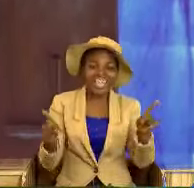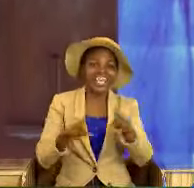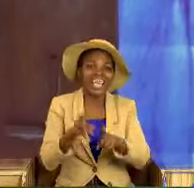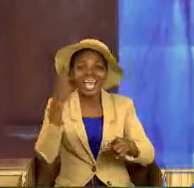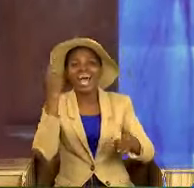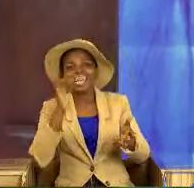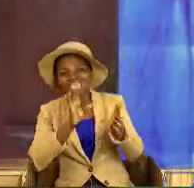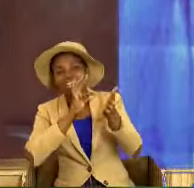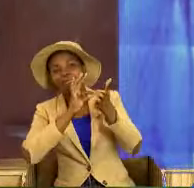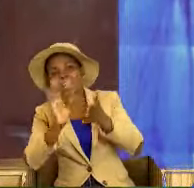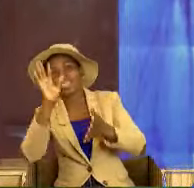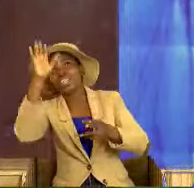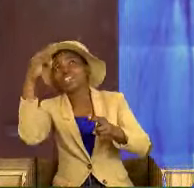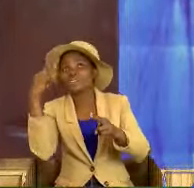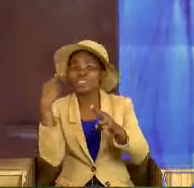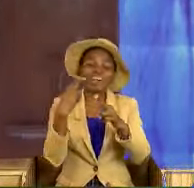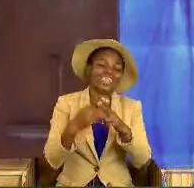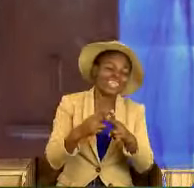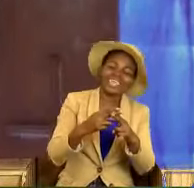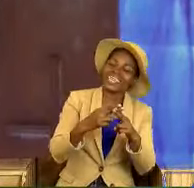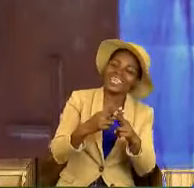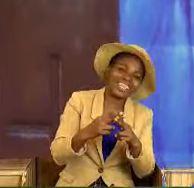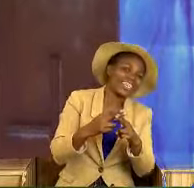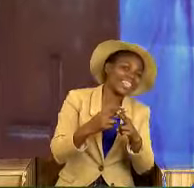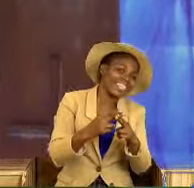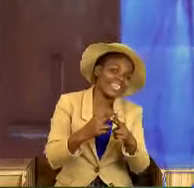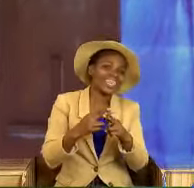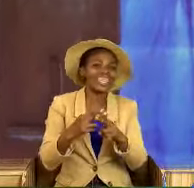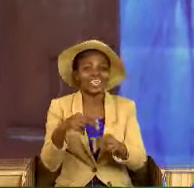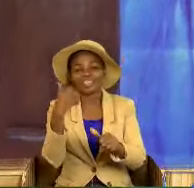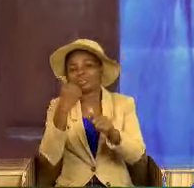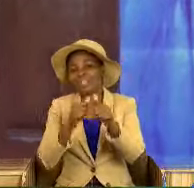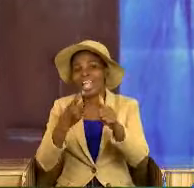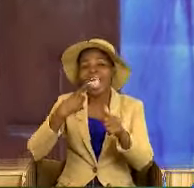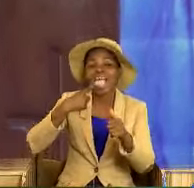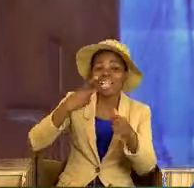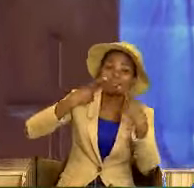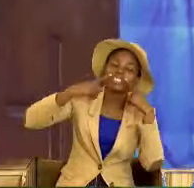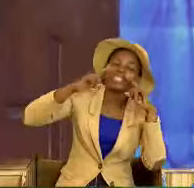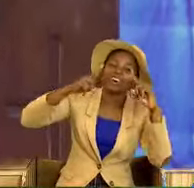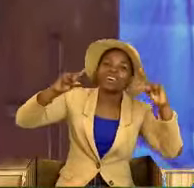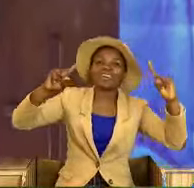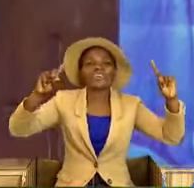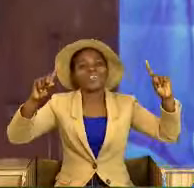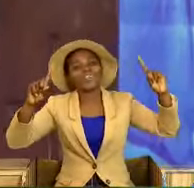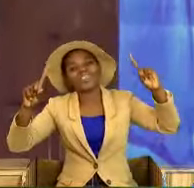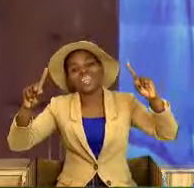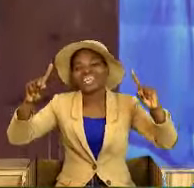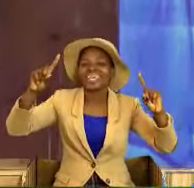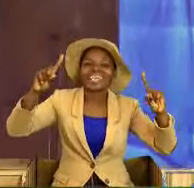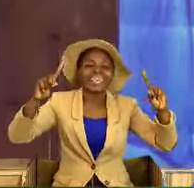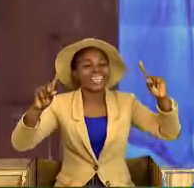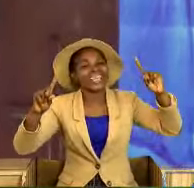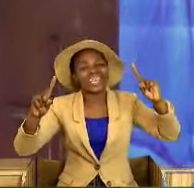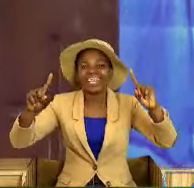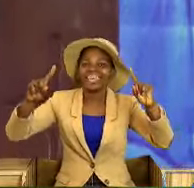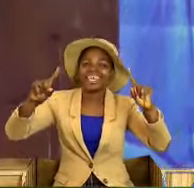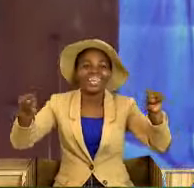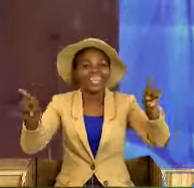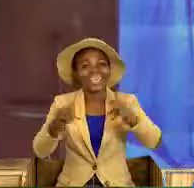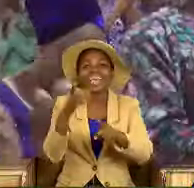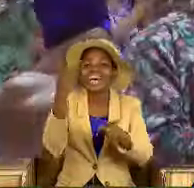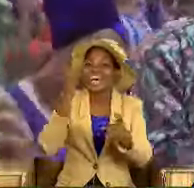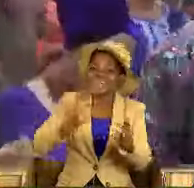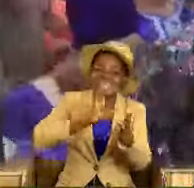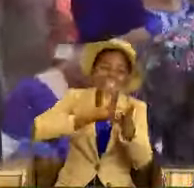bow At The Mention Of that name every tongue confess the mention of